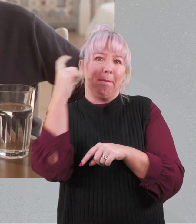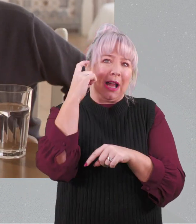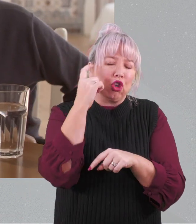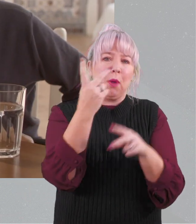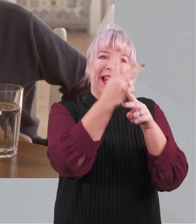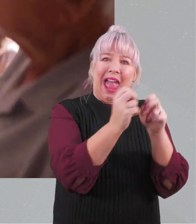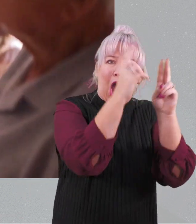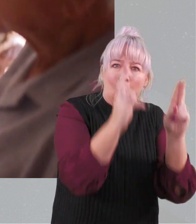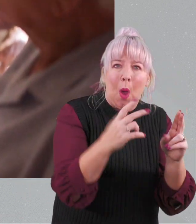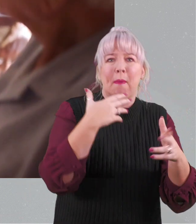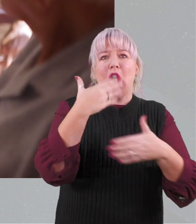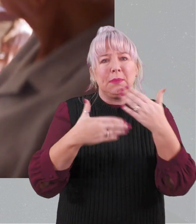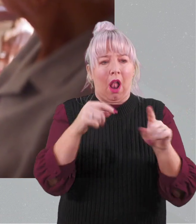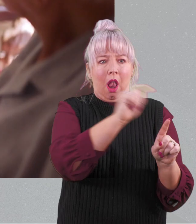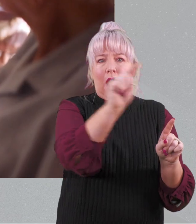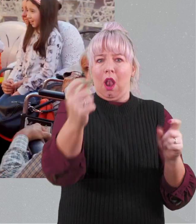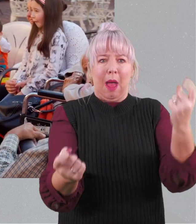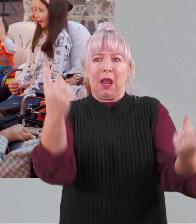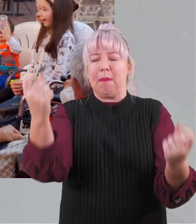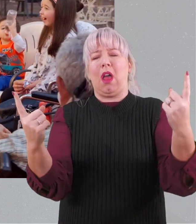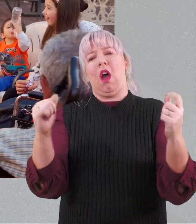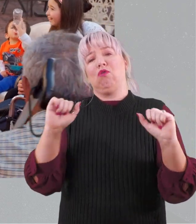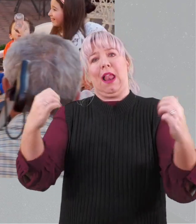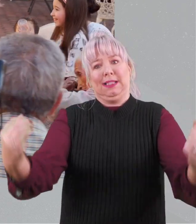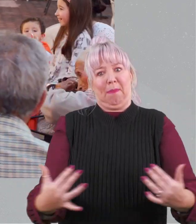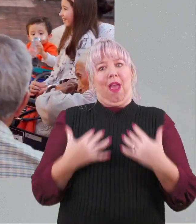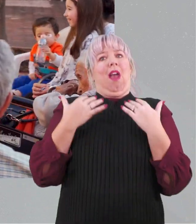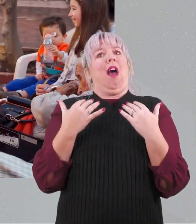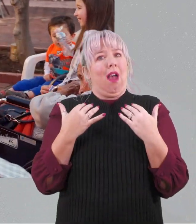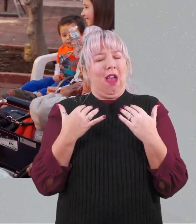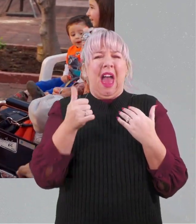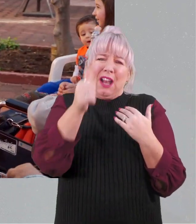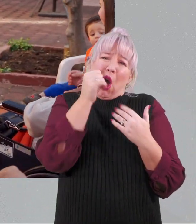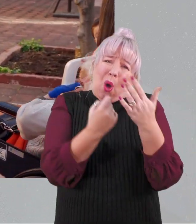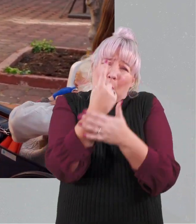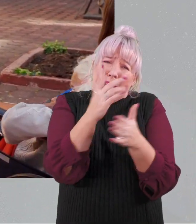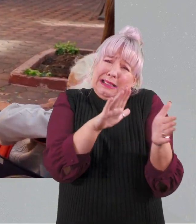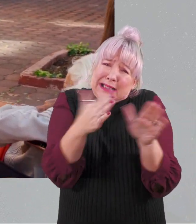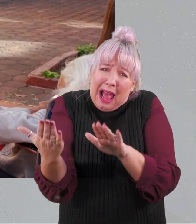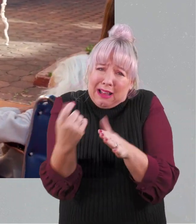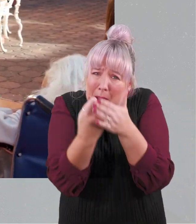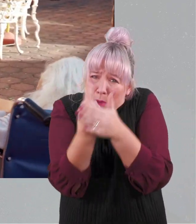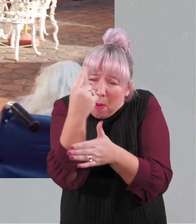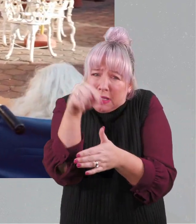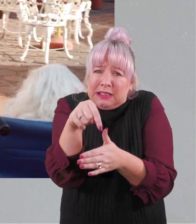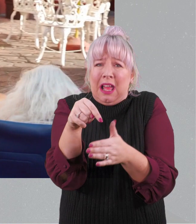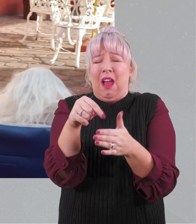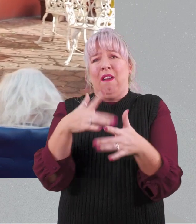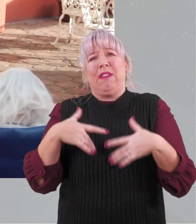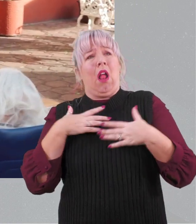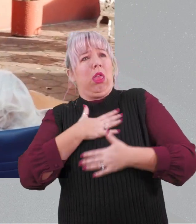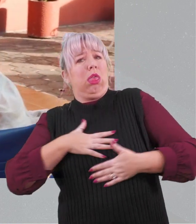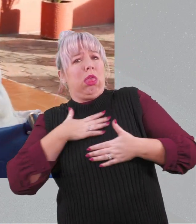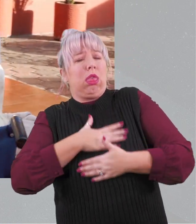in living rooms, in bedrooms, in care homes, in hospitals all around the world, it's really inspiring. Because although it doesn't take away the